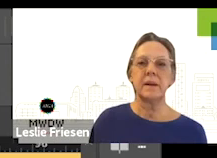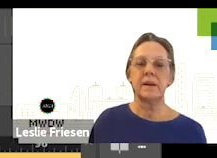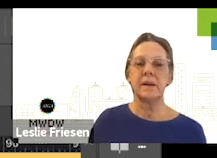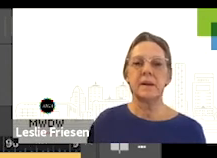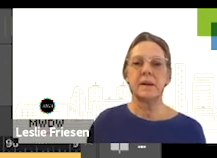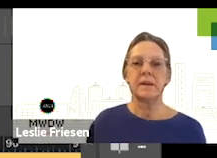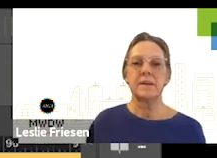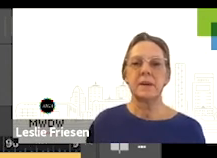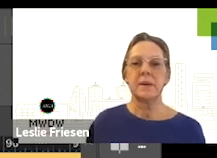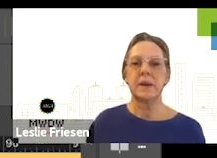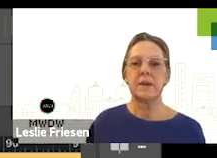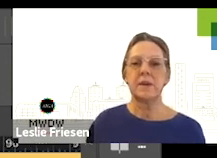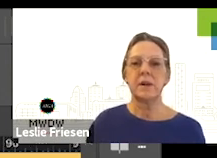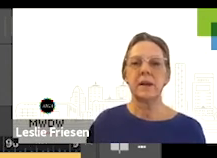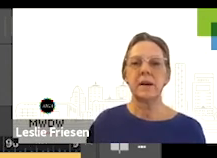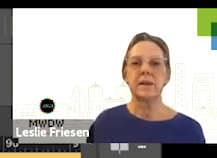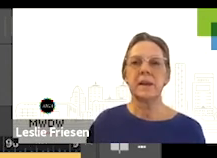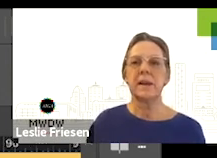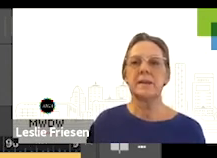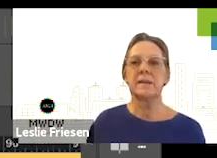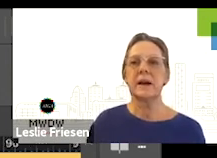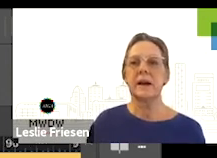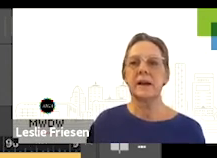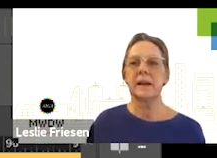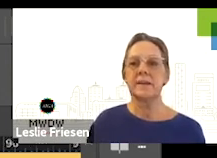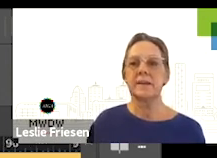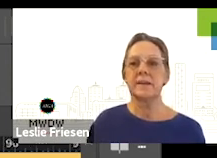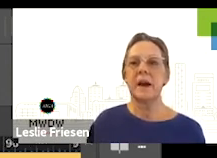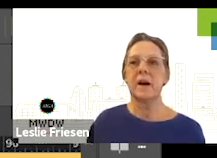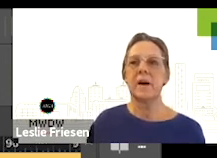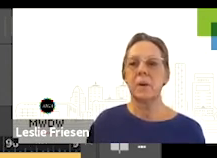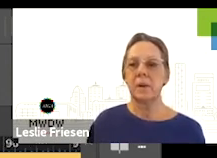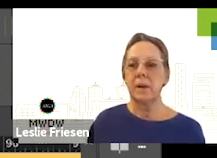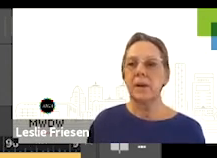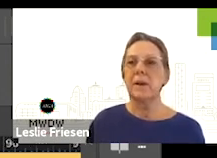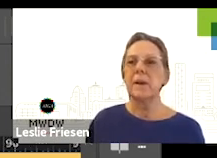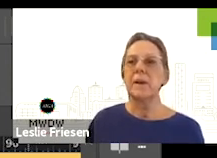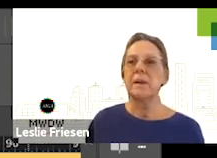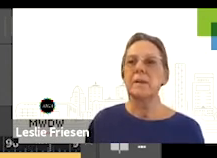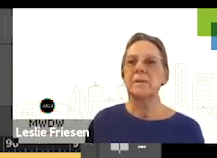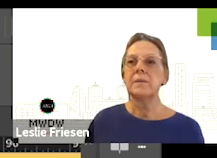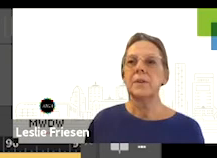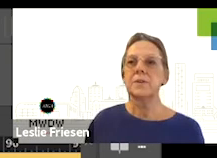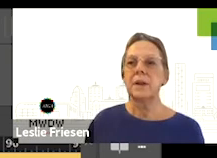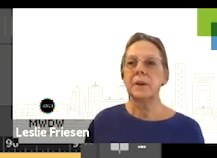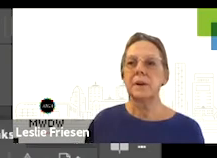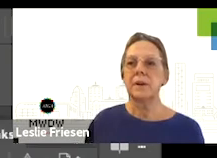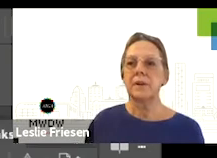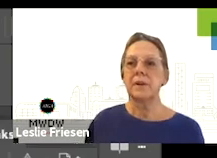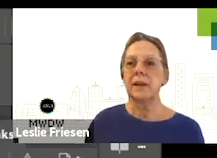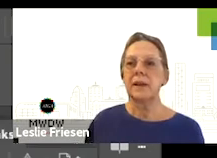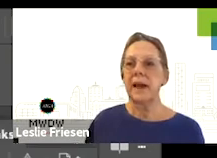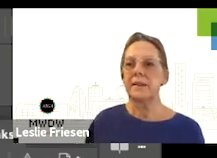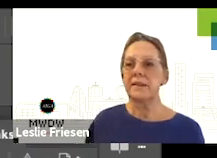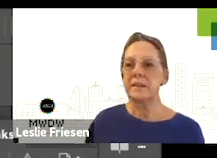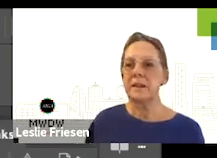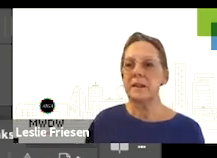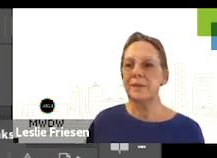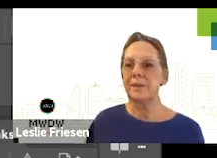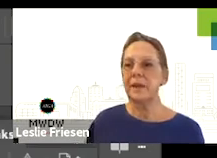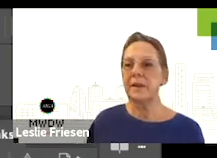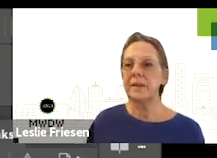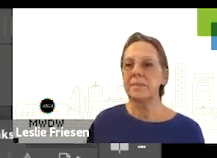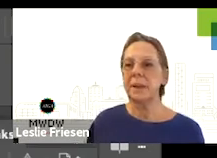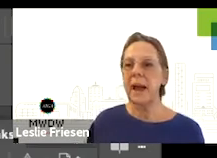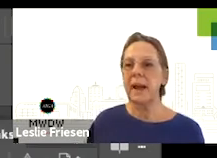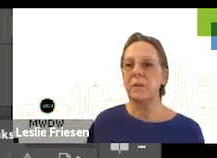InDesign. So again, you click on the inside and it says, oh, first of all, I'm going to go to the link, and that's a